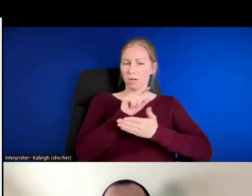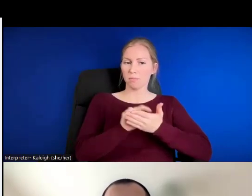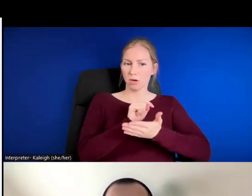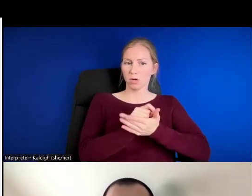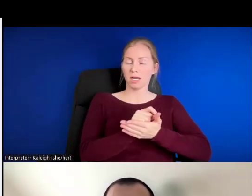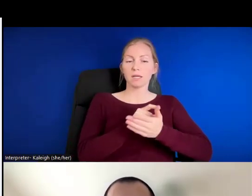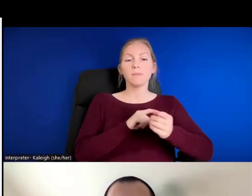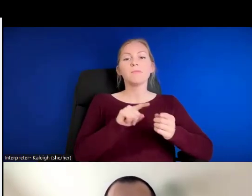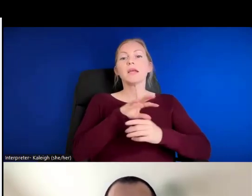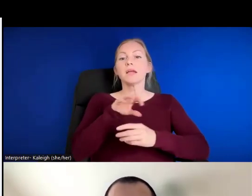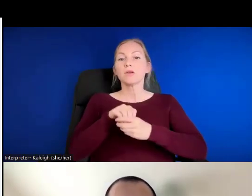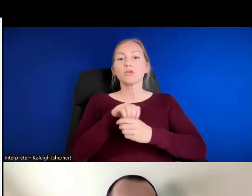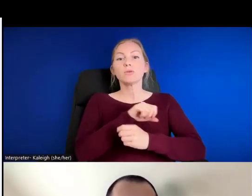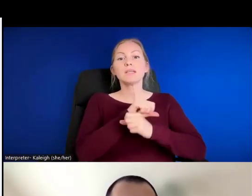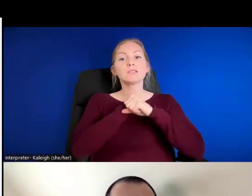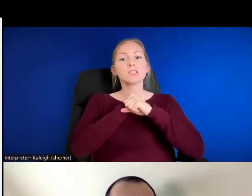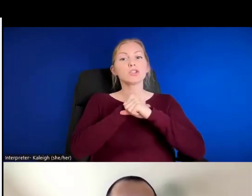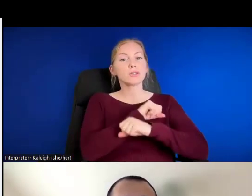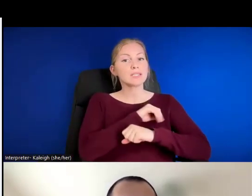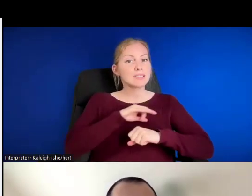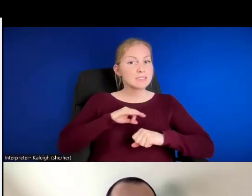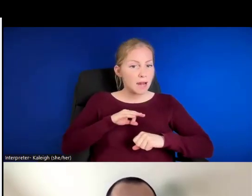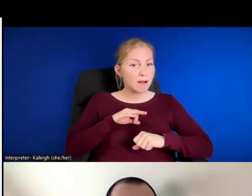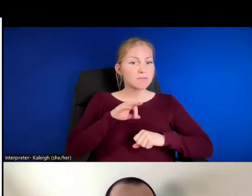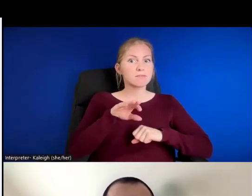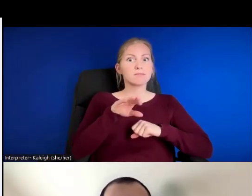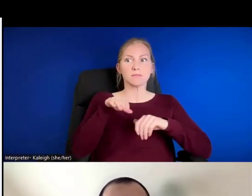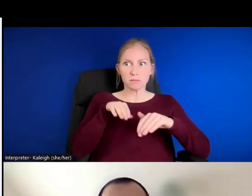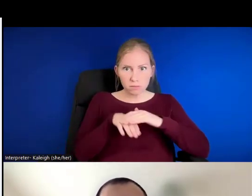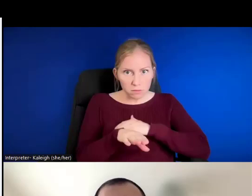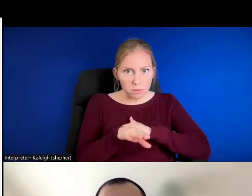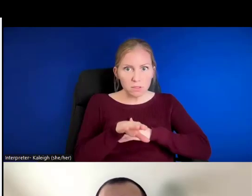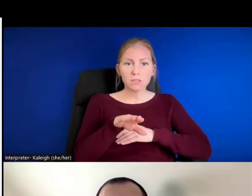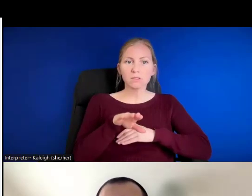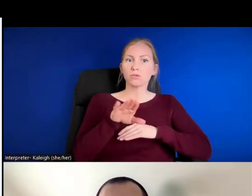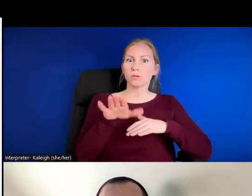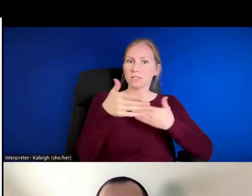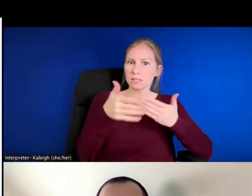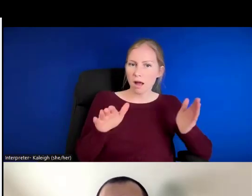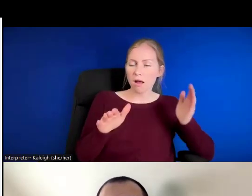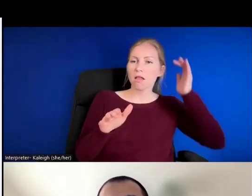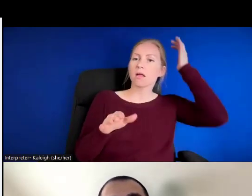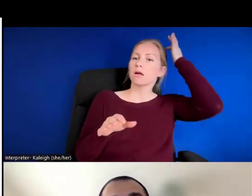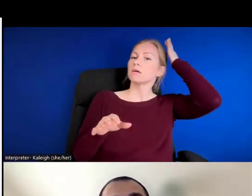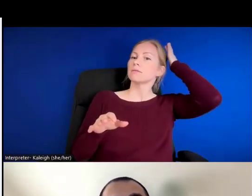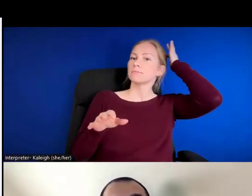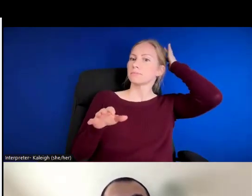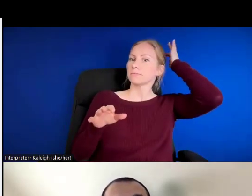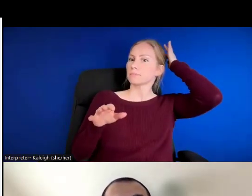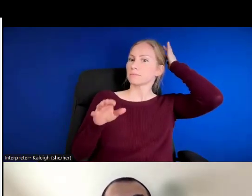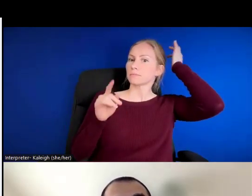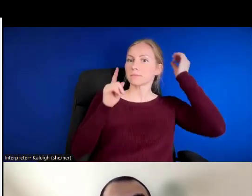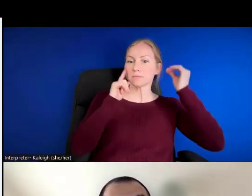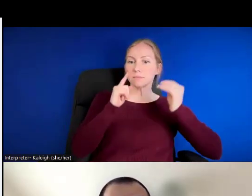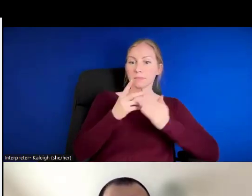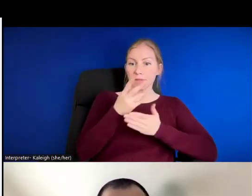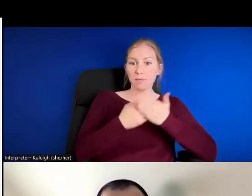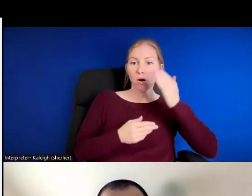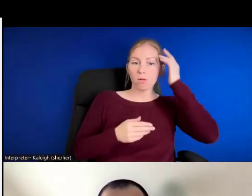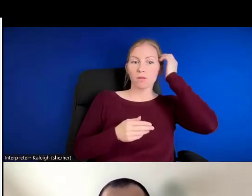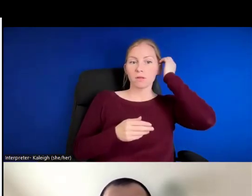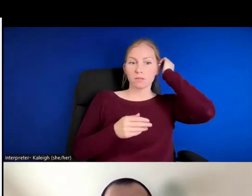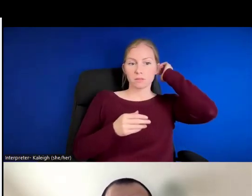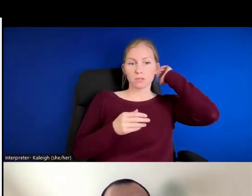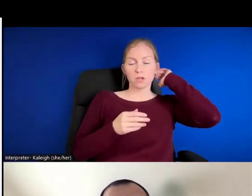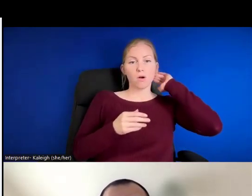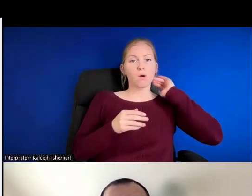security staff, as I mentioned, going into patient cells for both medication restraints,